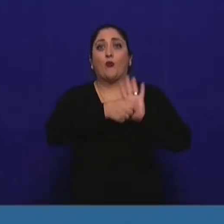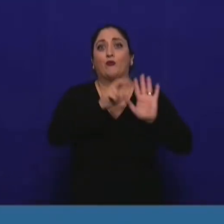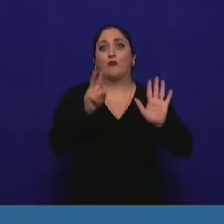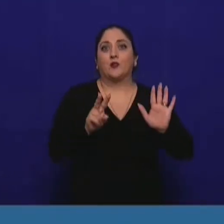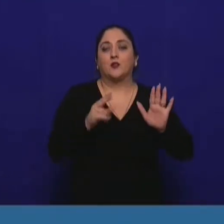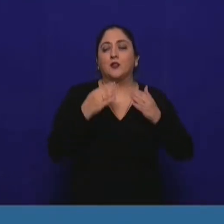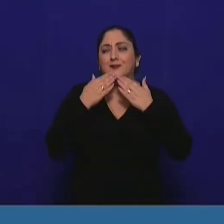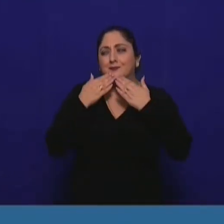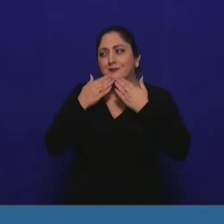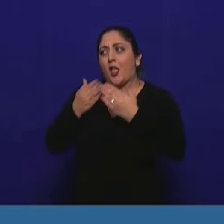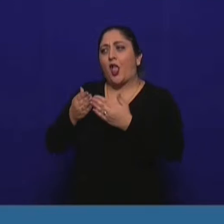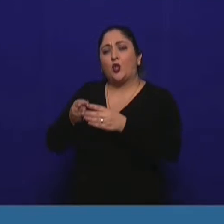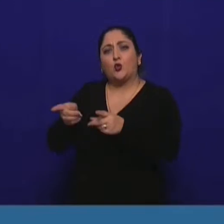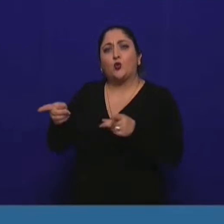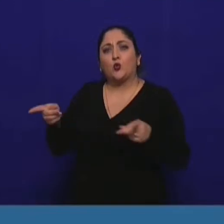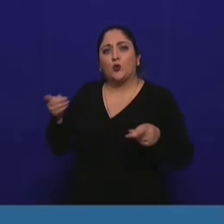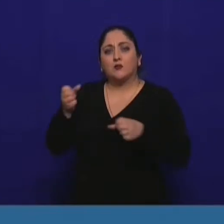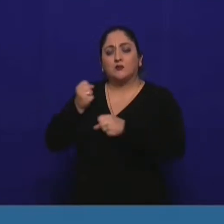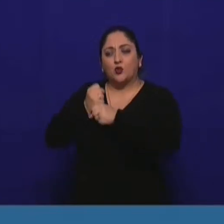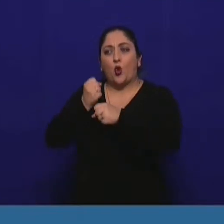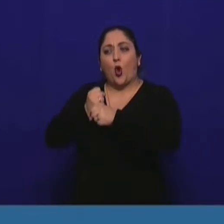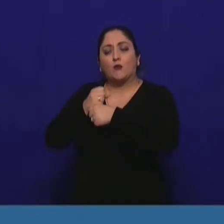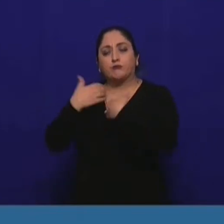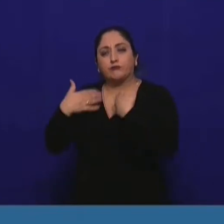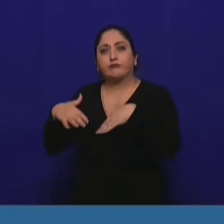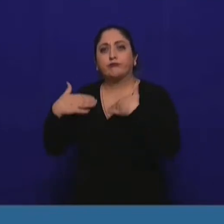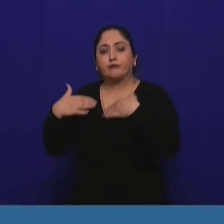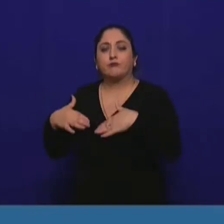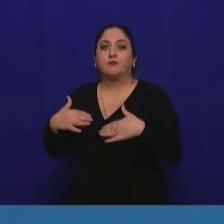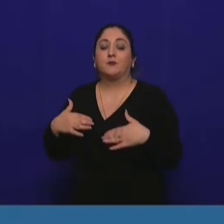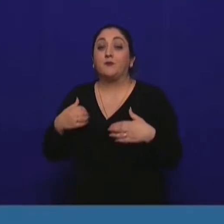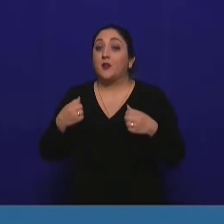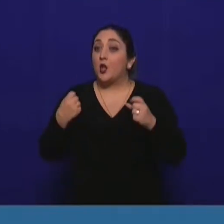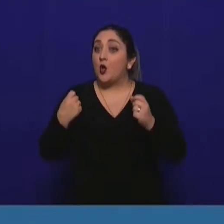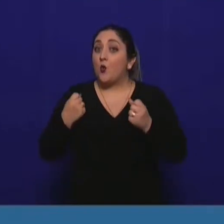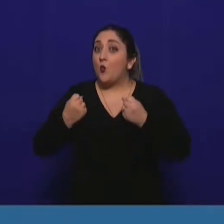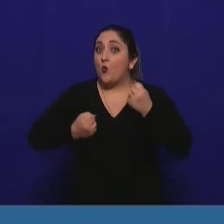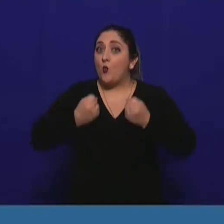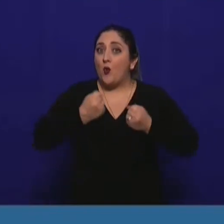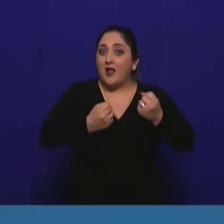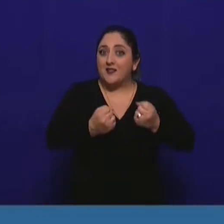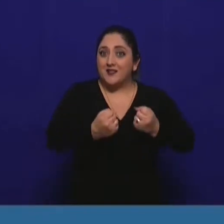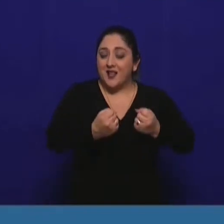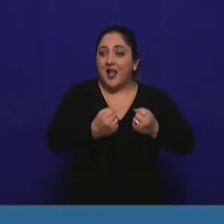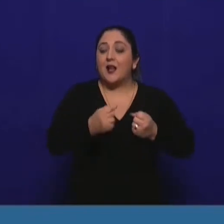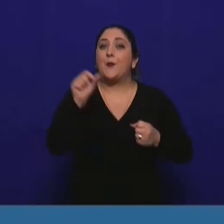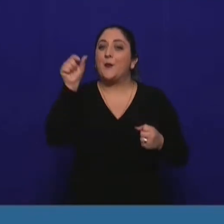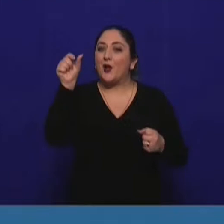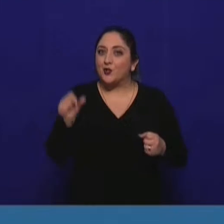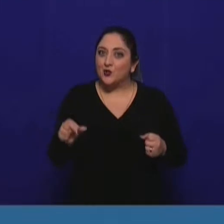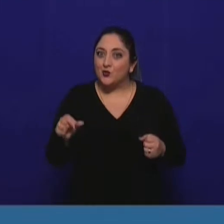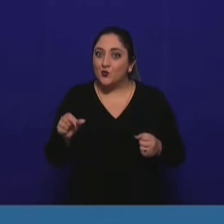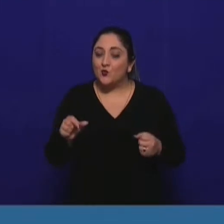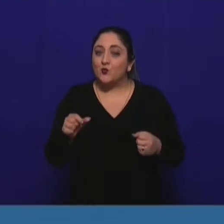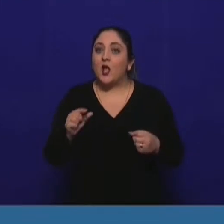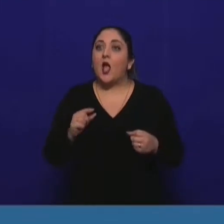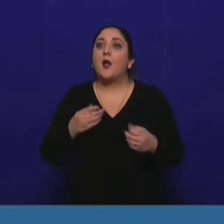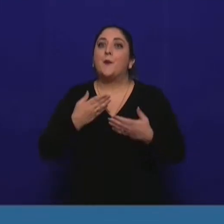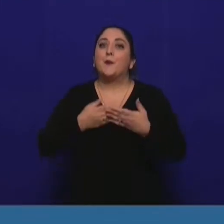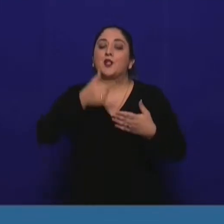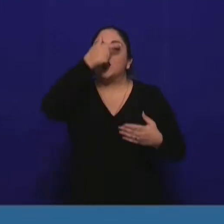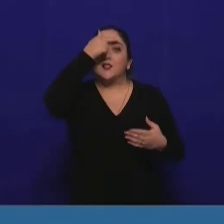nixtieq nirringrazzja l-Transport Malta tal-għajnuna tagħhom ukoll fejn dawn jistgħu jiġu għal persuna u jġibuh fiċ-ċentri